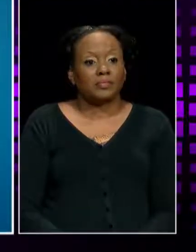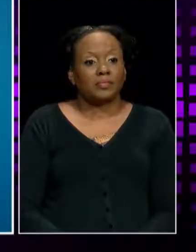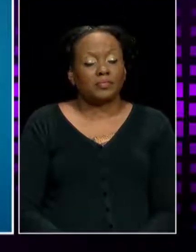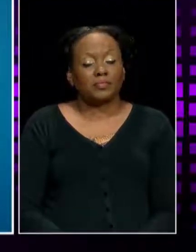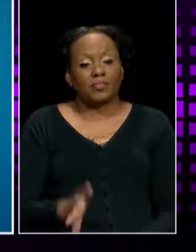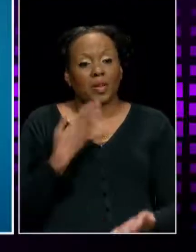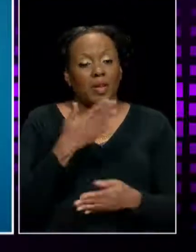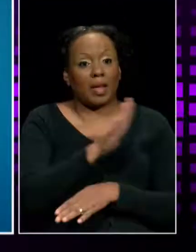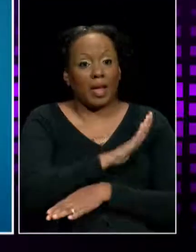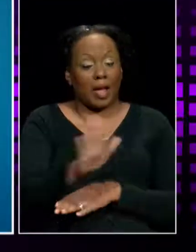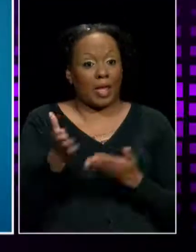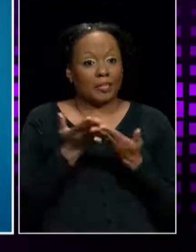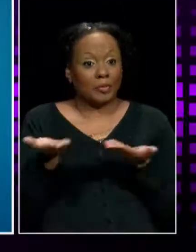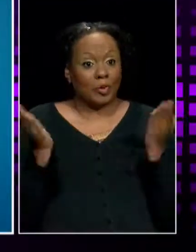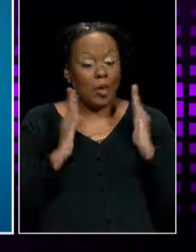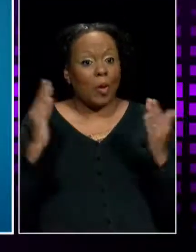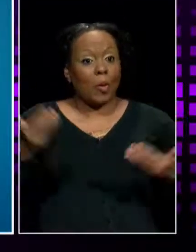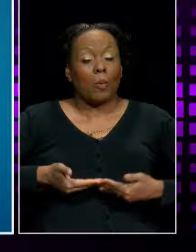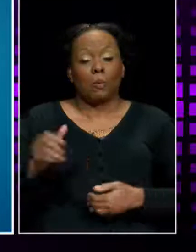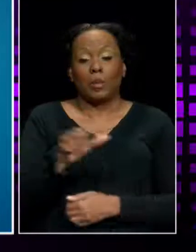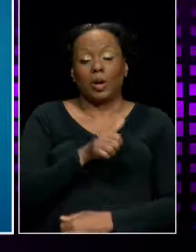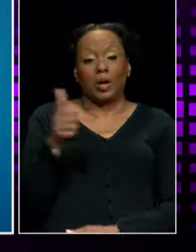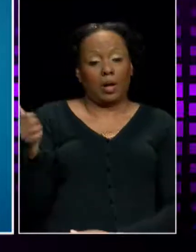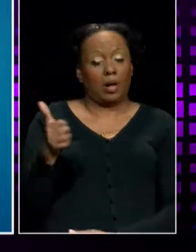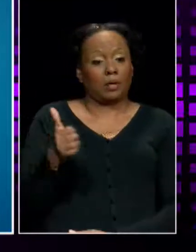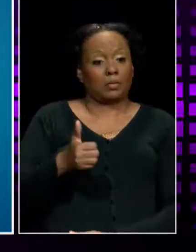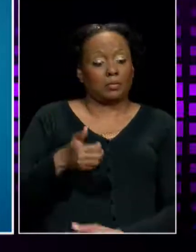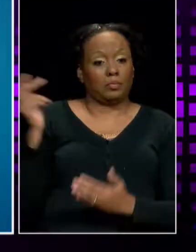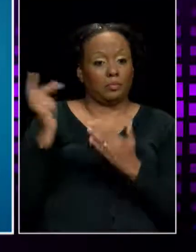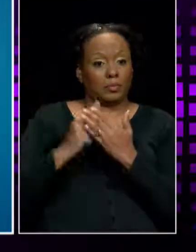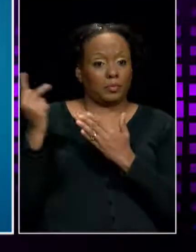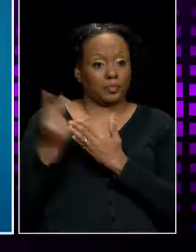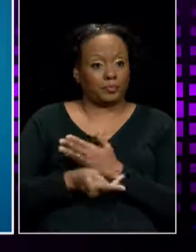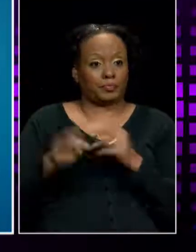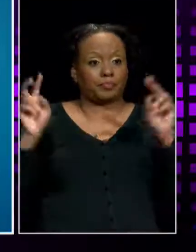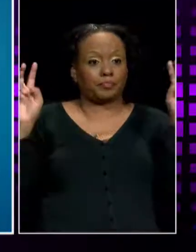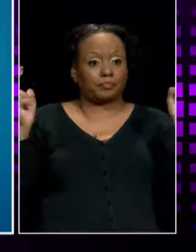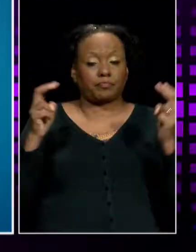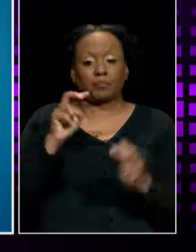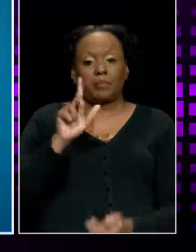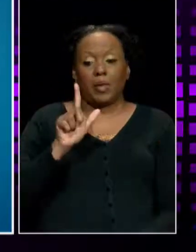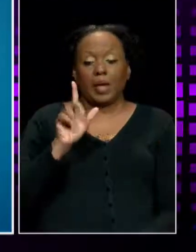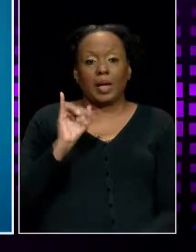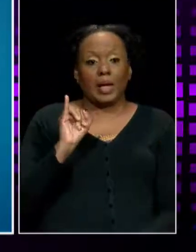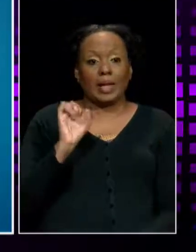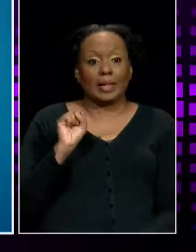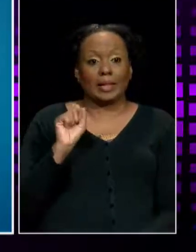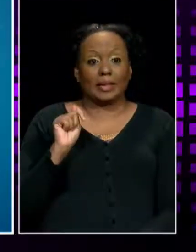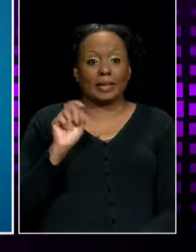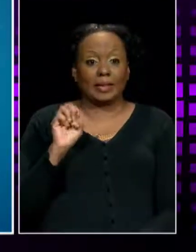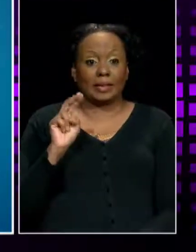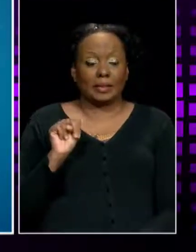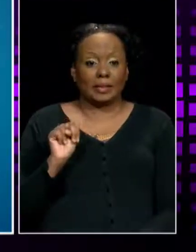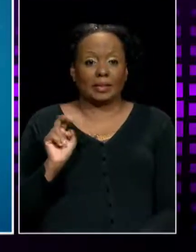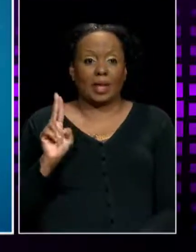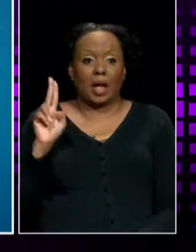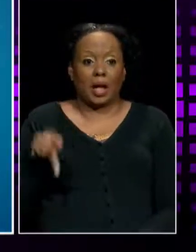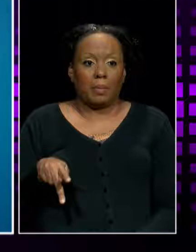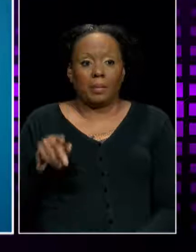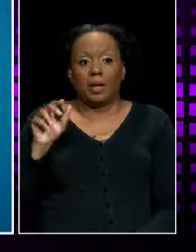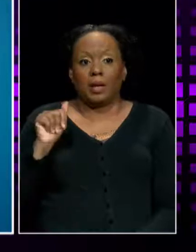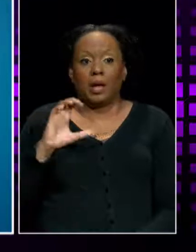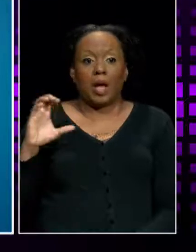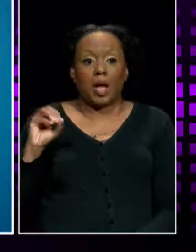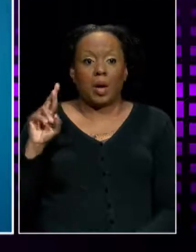Everyone, welcome to another episode of the Listen Up Accord. I'm happy to be with you again. This is our final